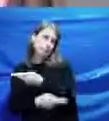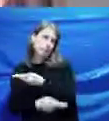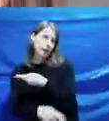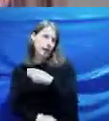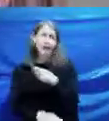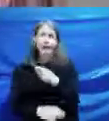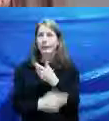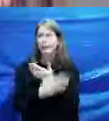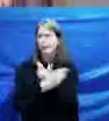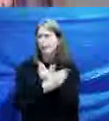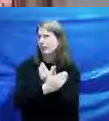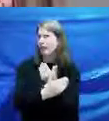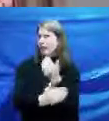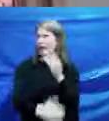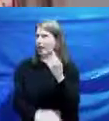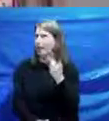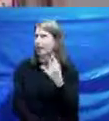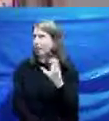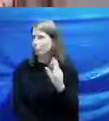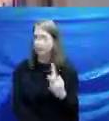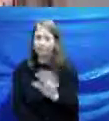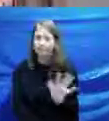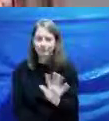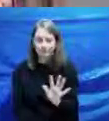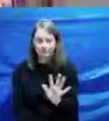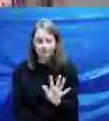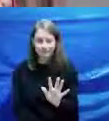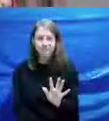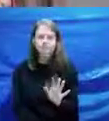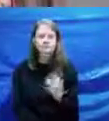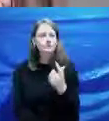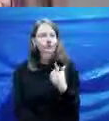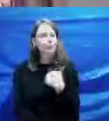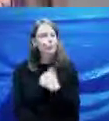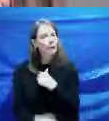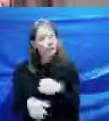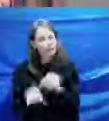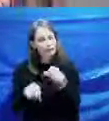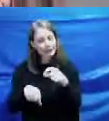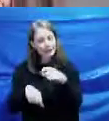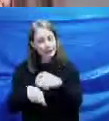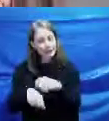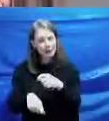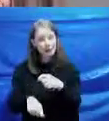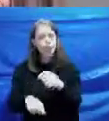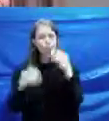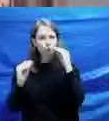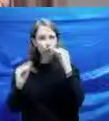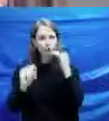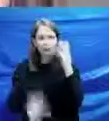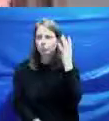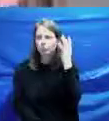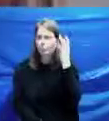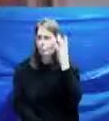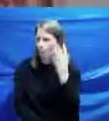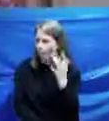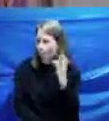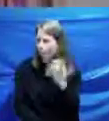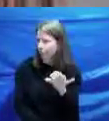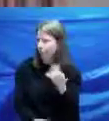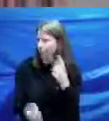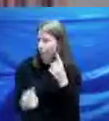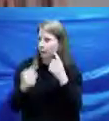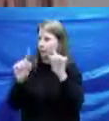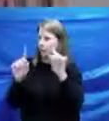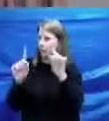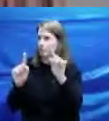know, but we're actually taking time and investing in making sense out of it. It is just amazing to me, kind of seeing